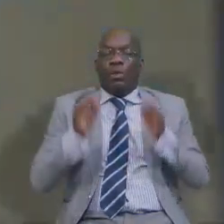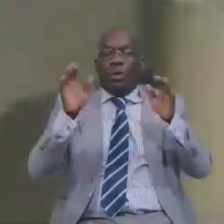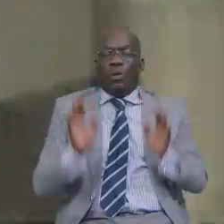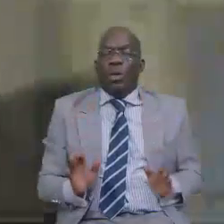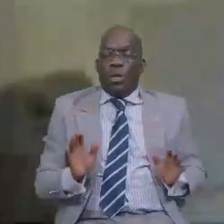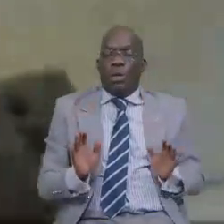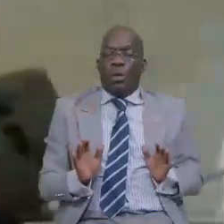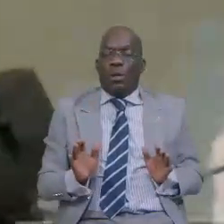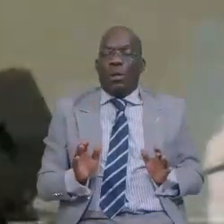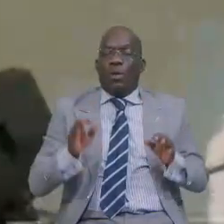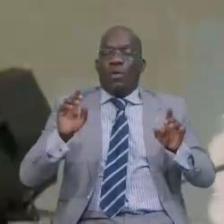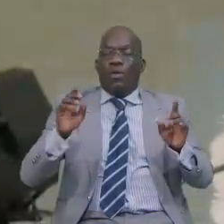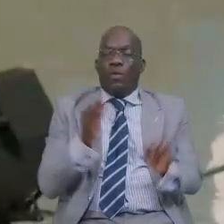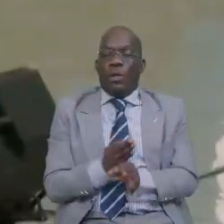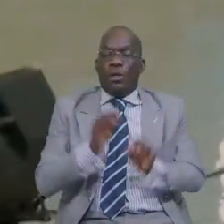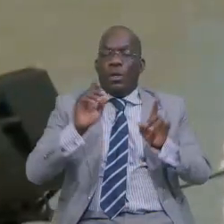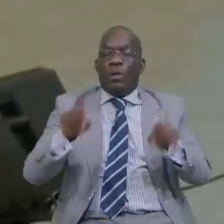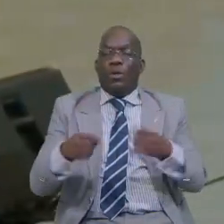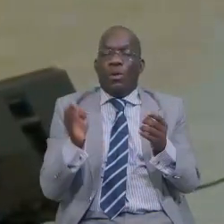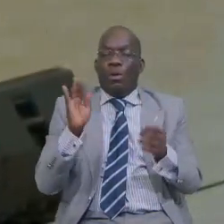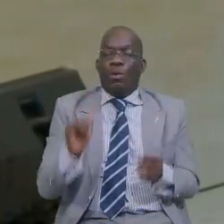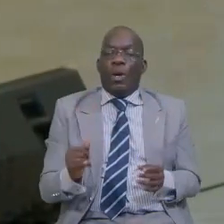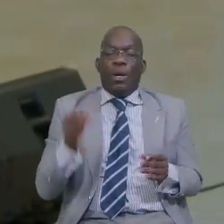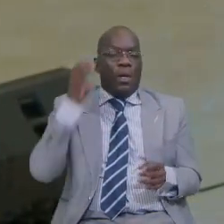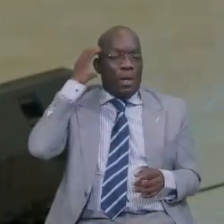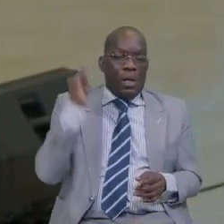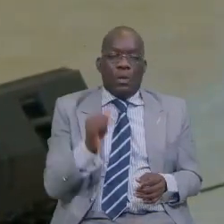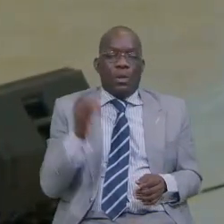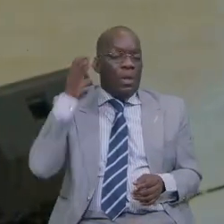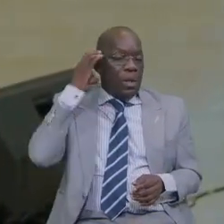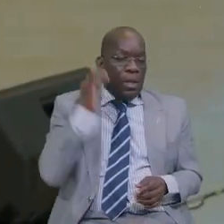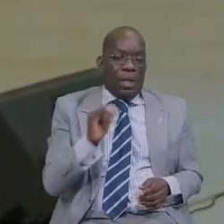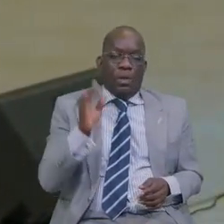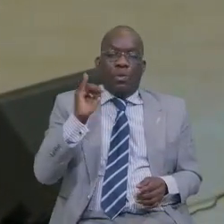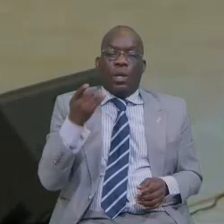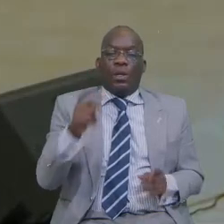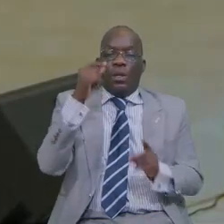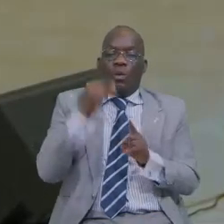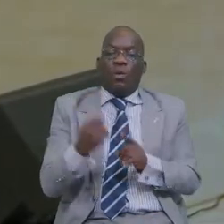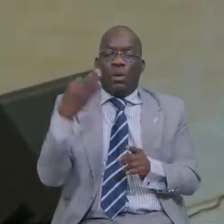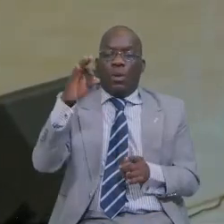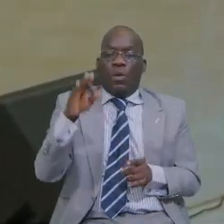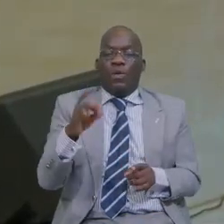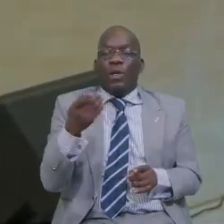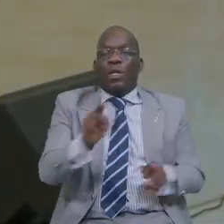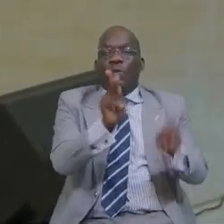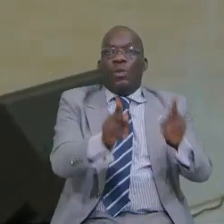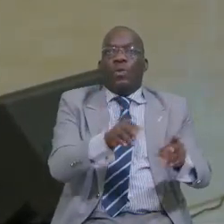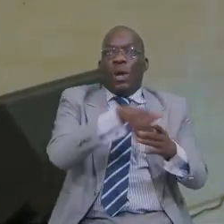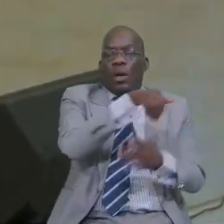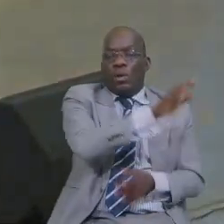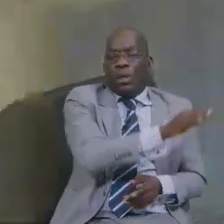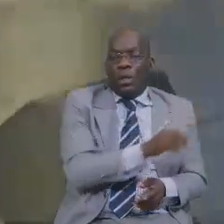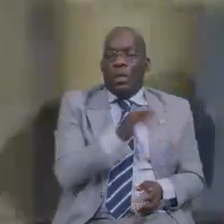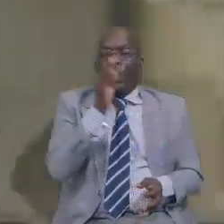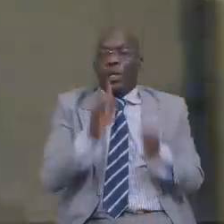goes by hearing, hearing by the word of those theologians. But if you want to have